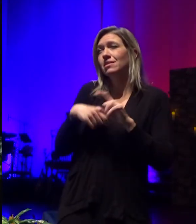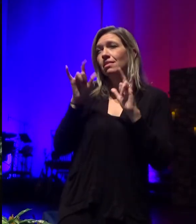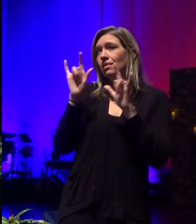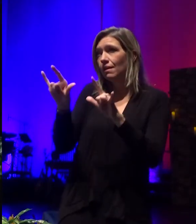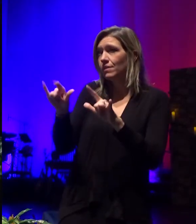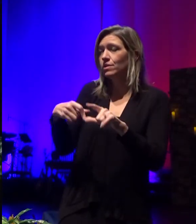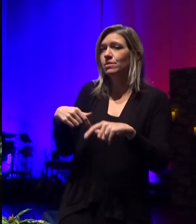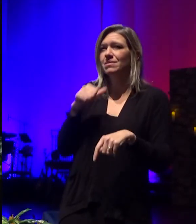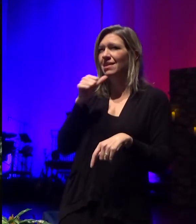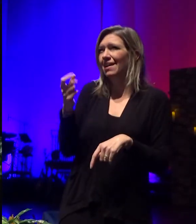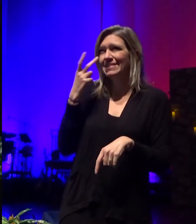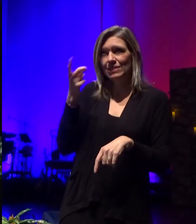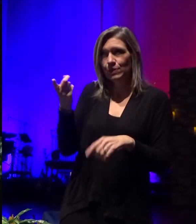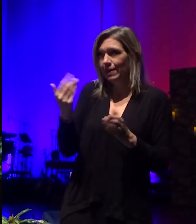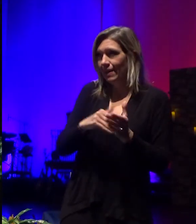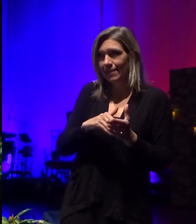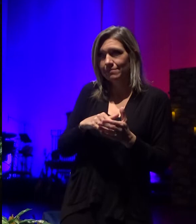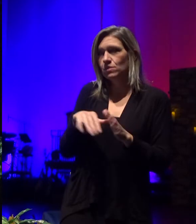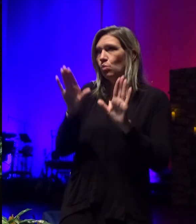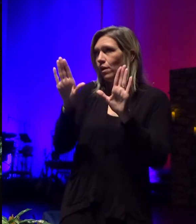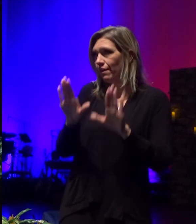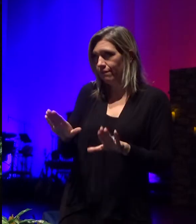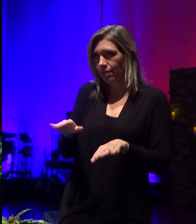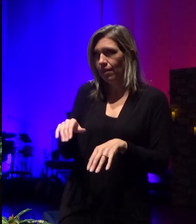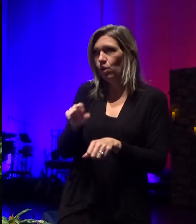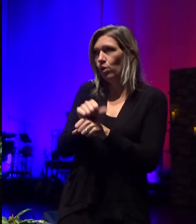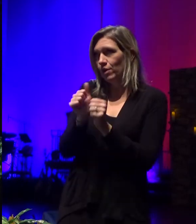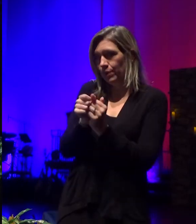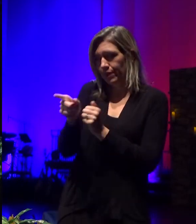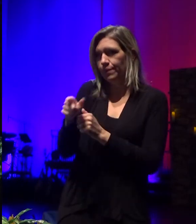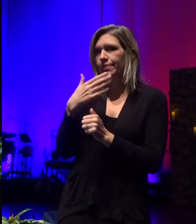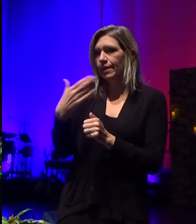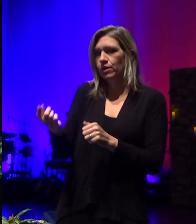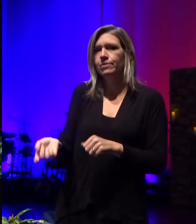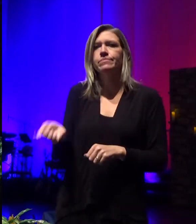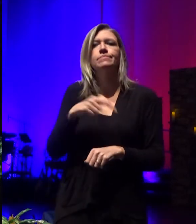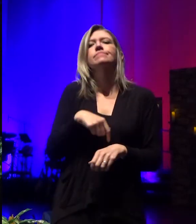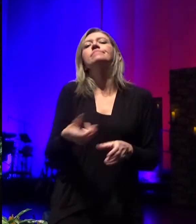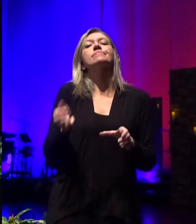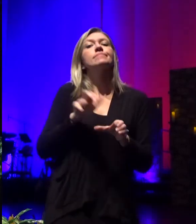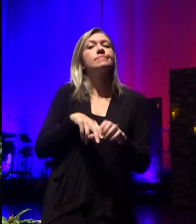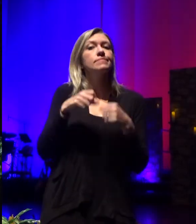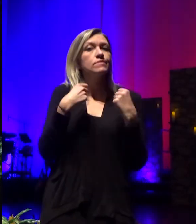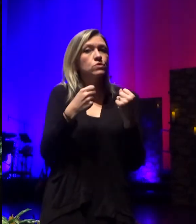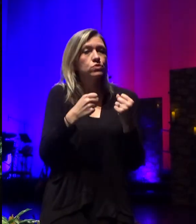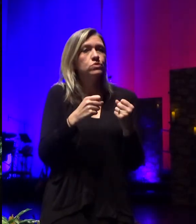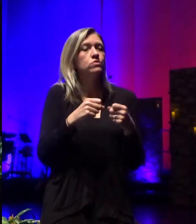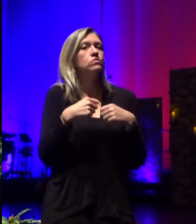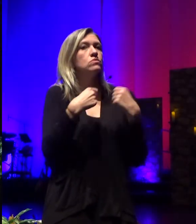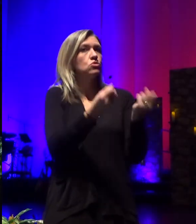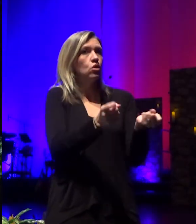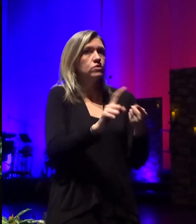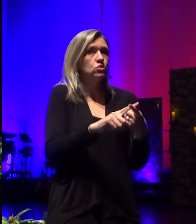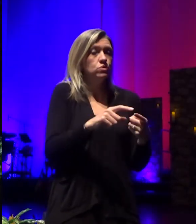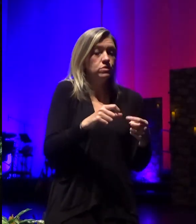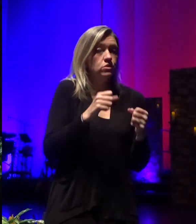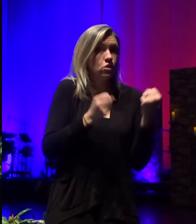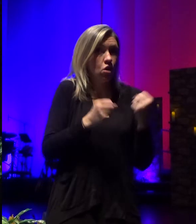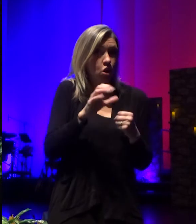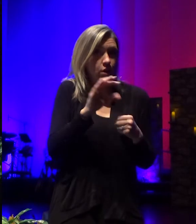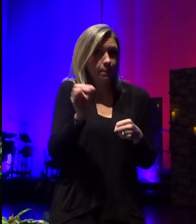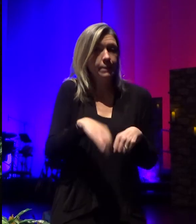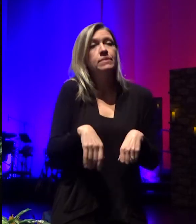wonderful thing. Thank you." Then she got in that vehicle and she drove to a car lot, a car dealer, sold the car dealer to